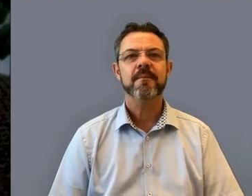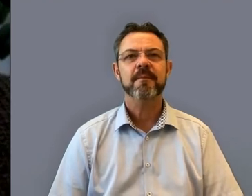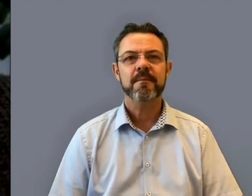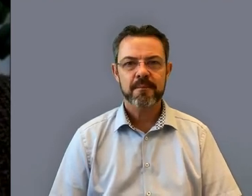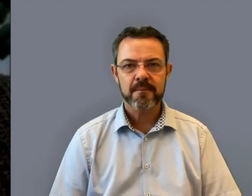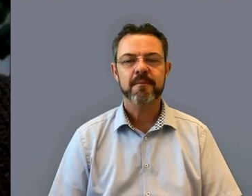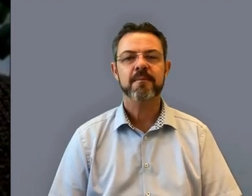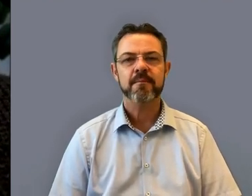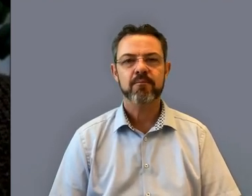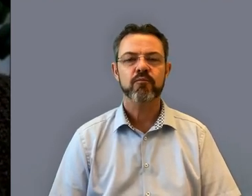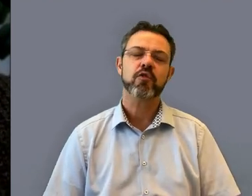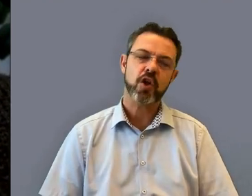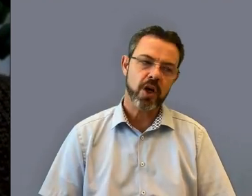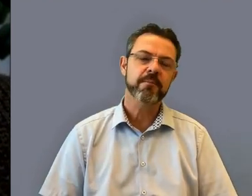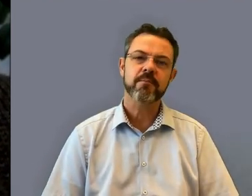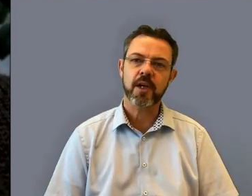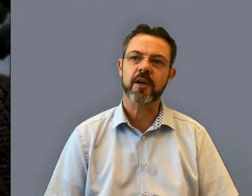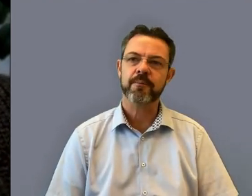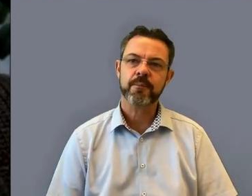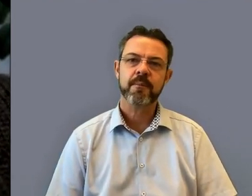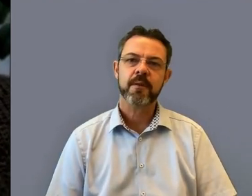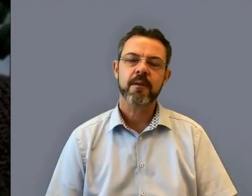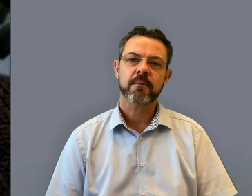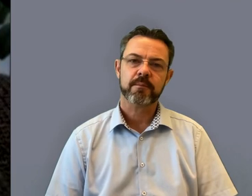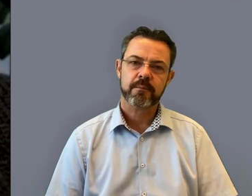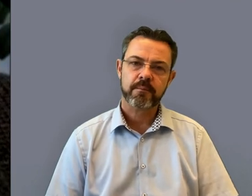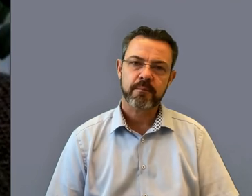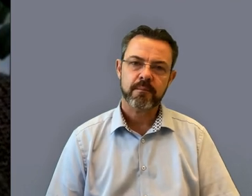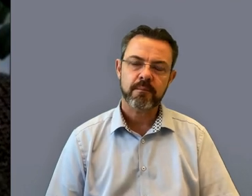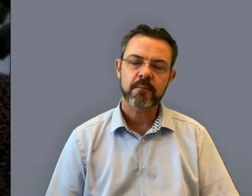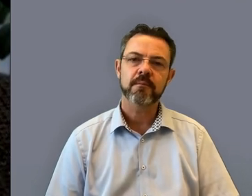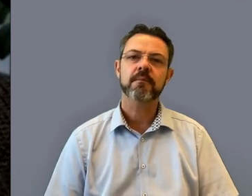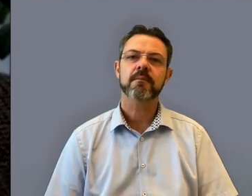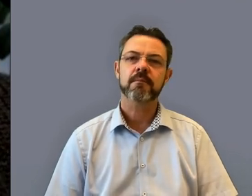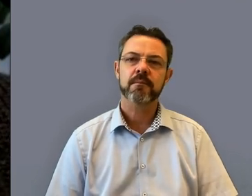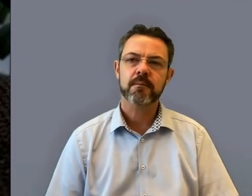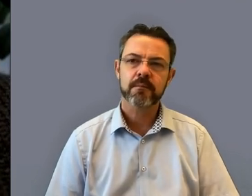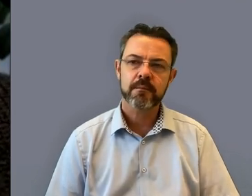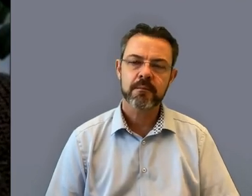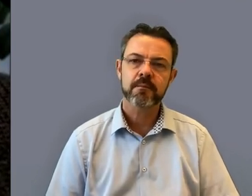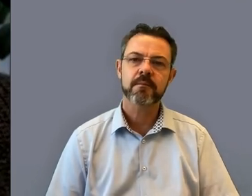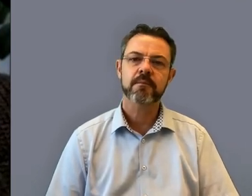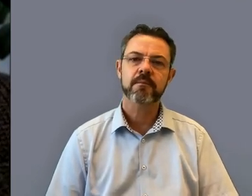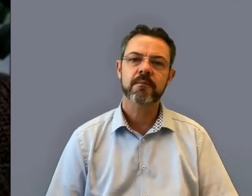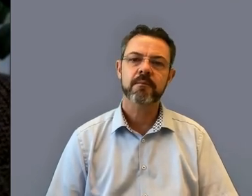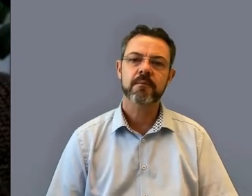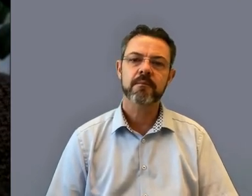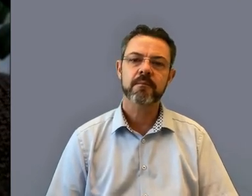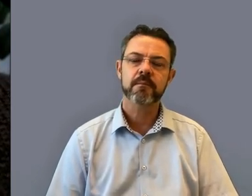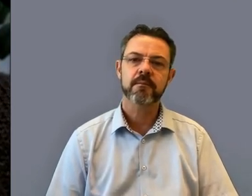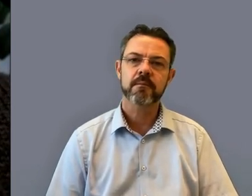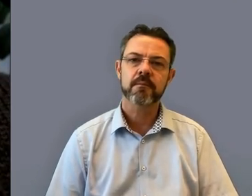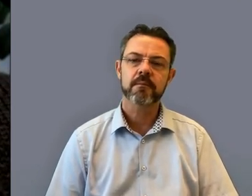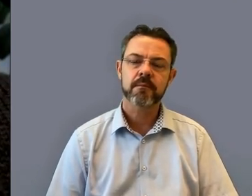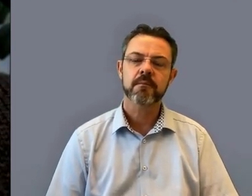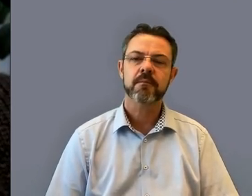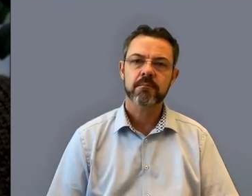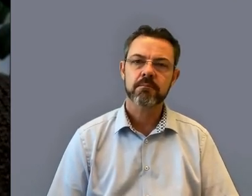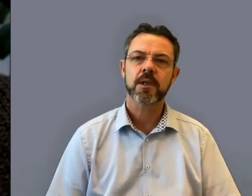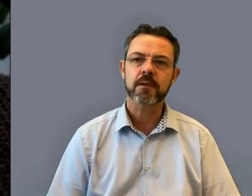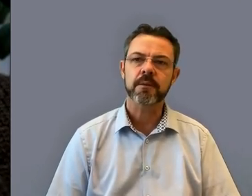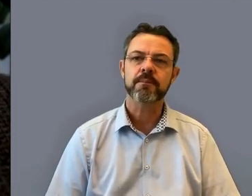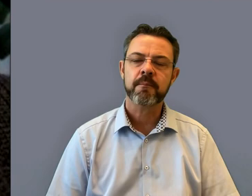identify robust systems and to understand the mechanics versus truly anti-fragile